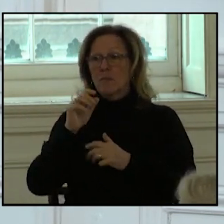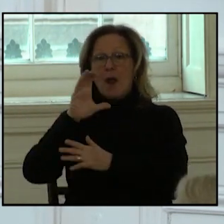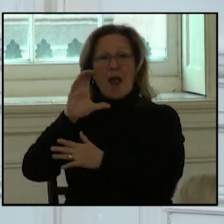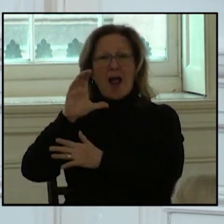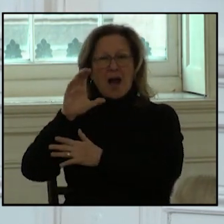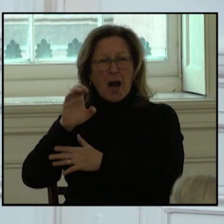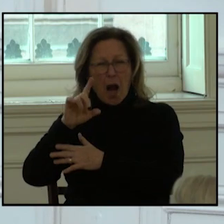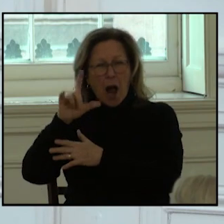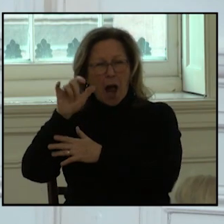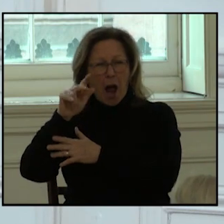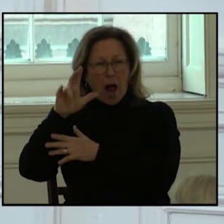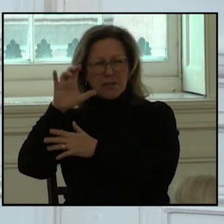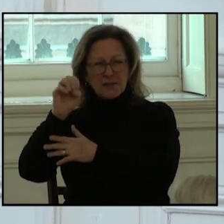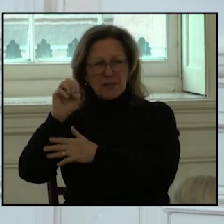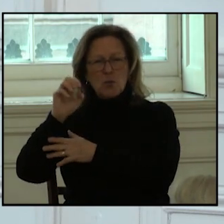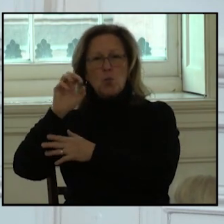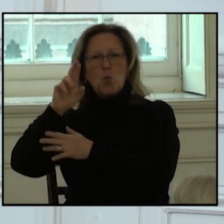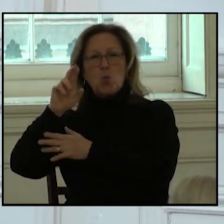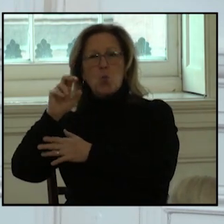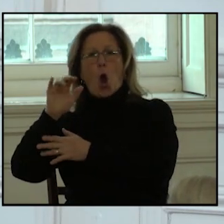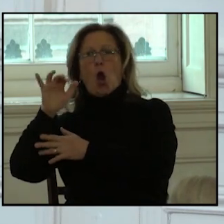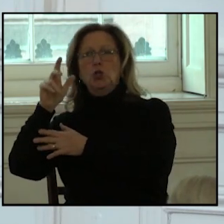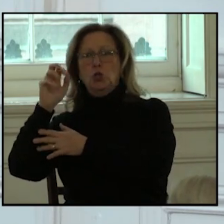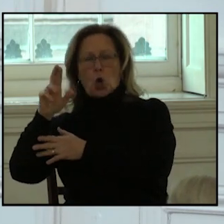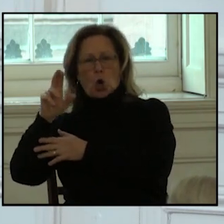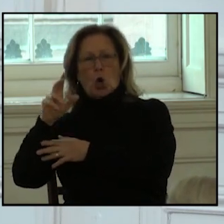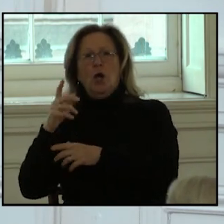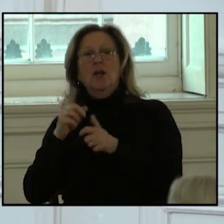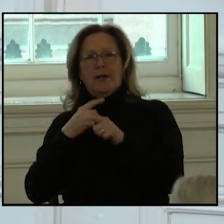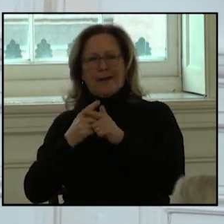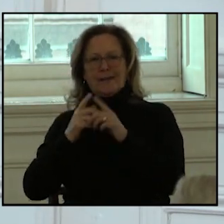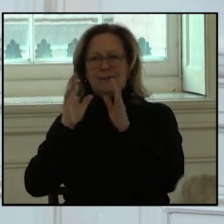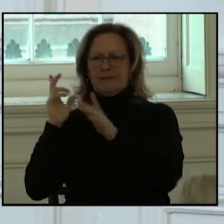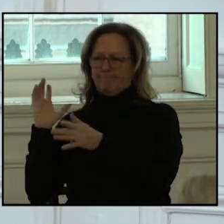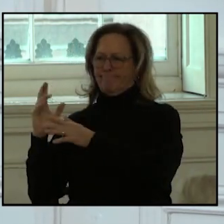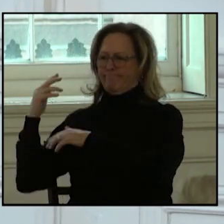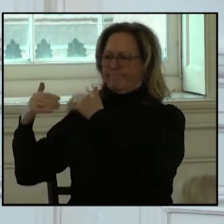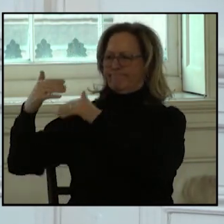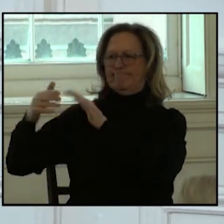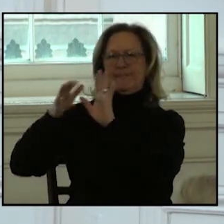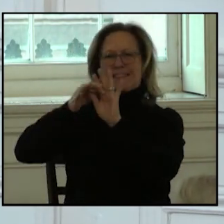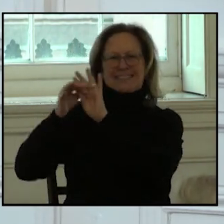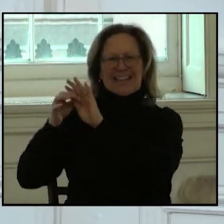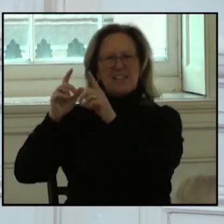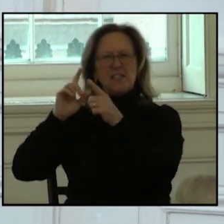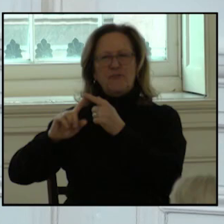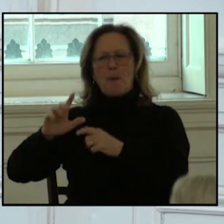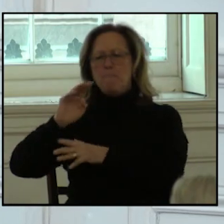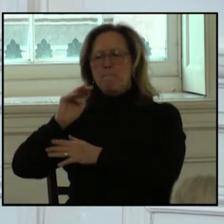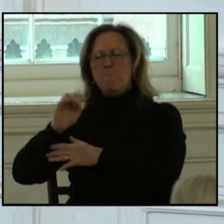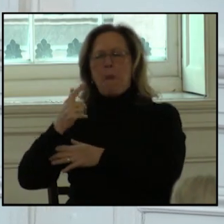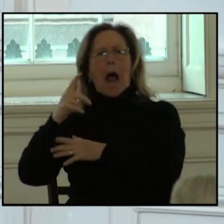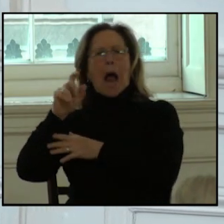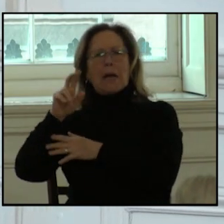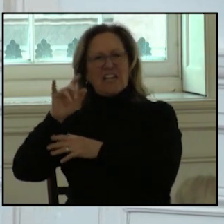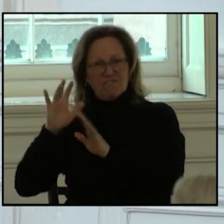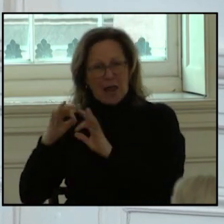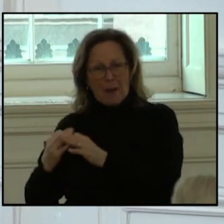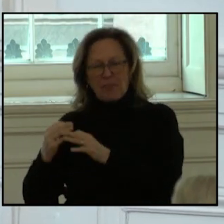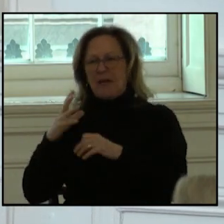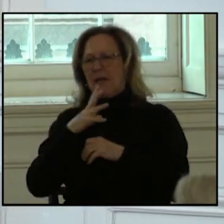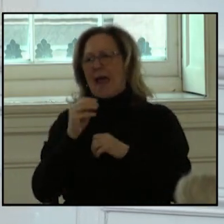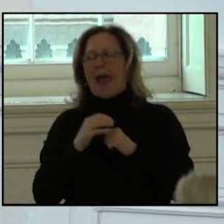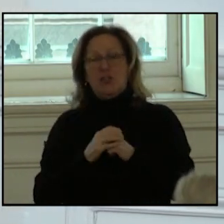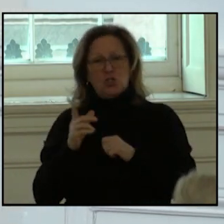descendant of Judge Baker, Constance Baker Motley, and she is recognized as a leader and advisor